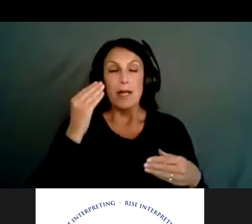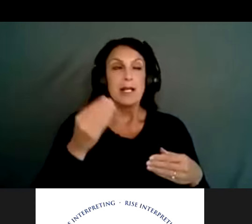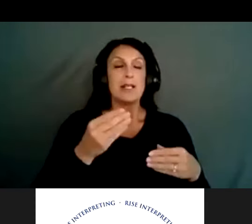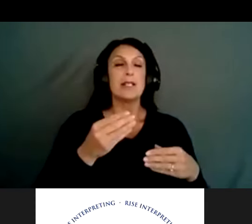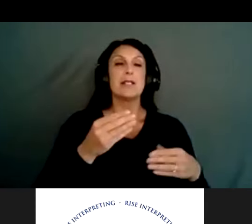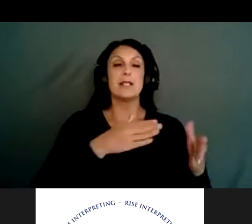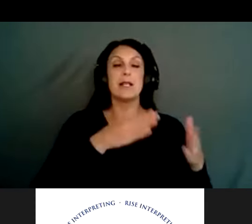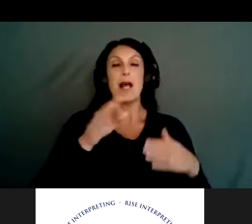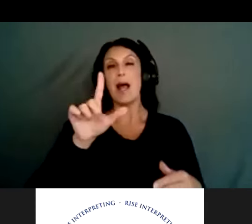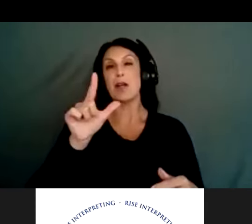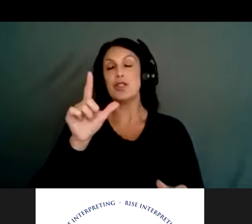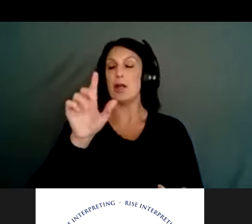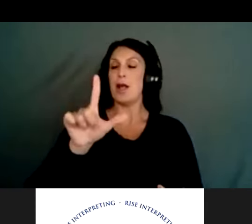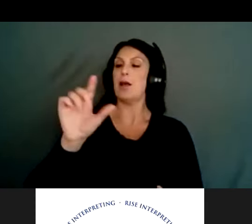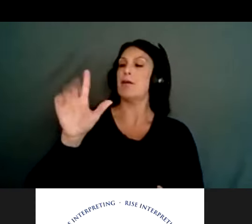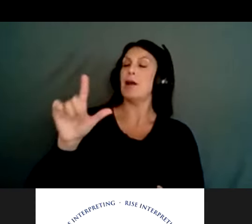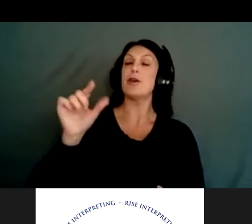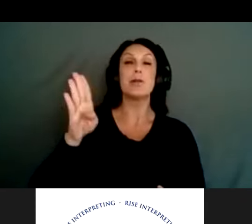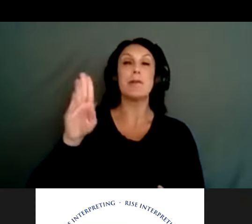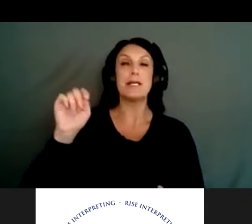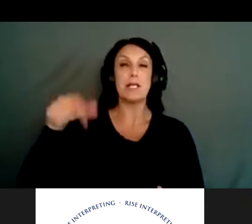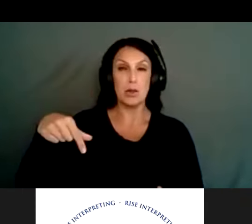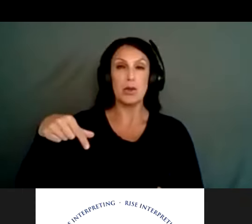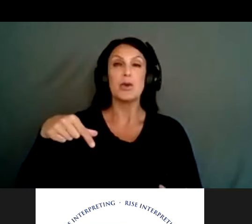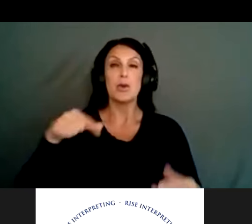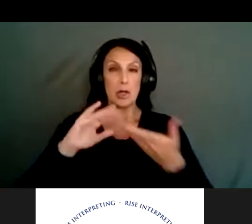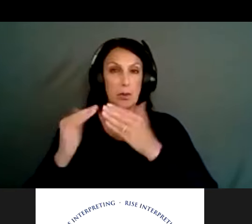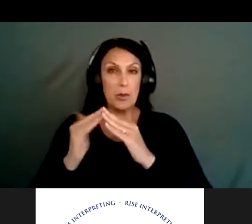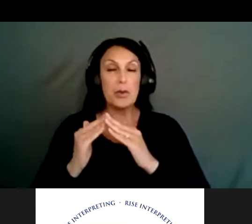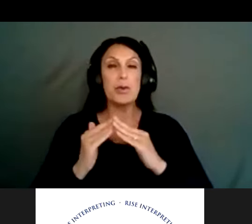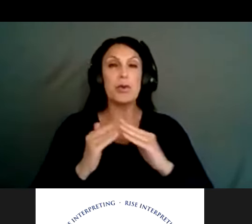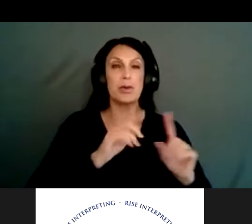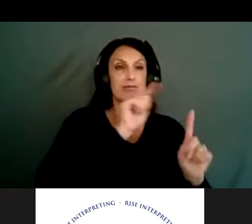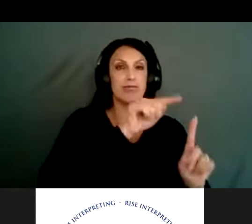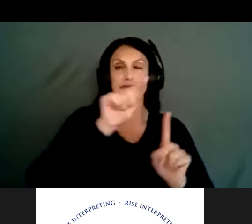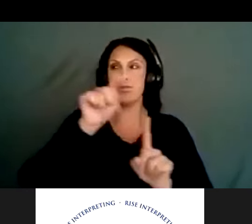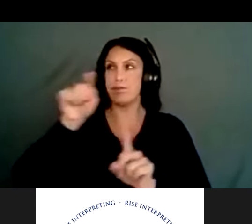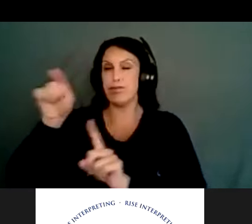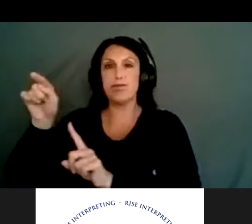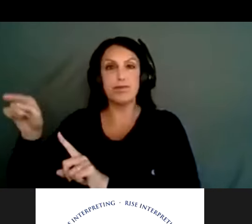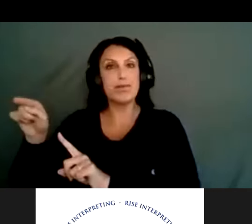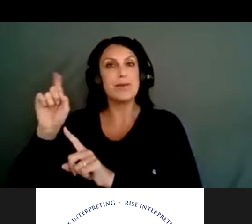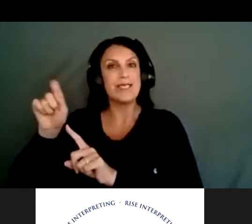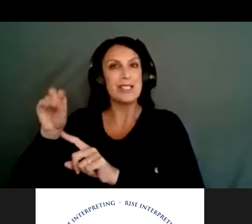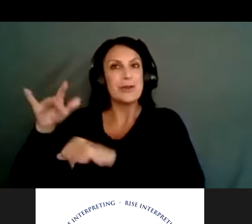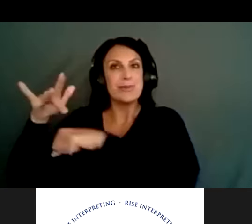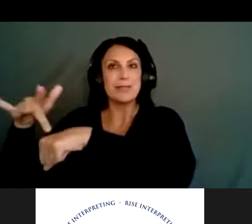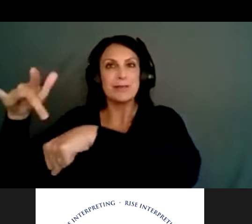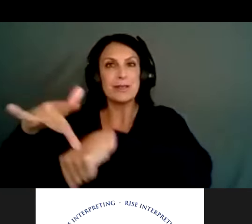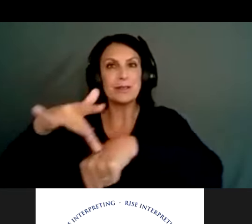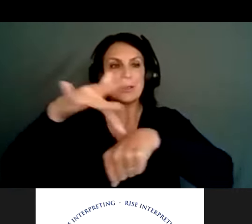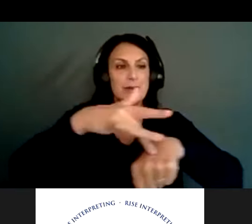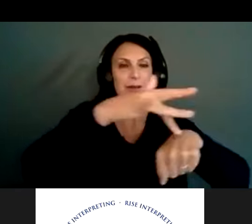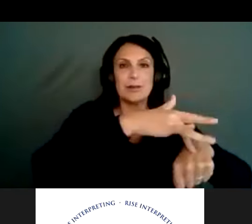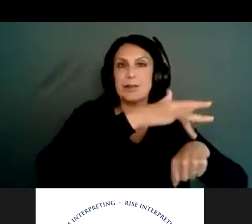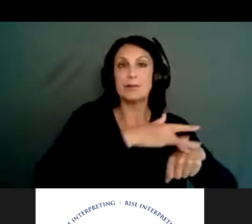LGBTQ community. Um, so just, those are just a few examples, not, and that's not to, um, you know,